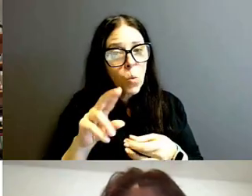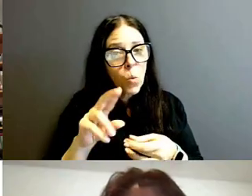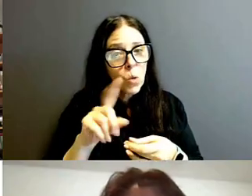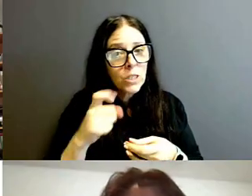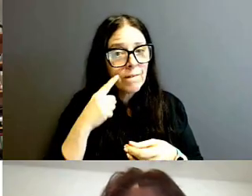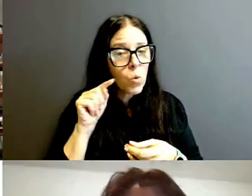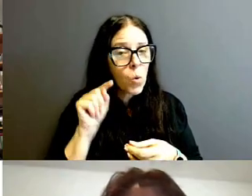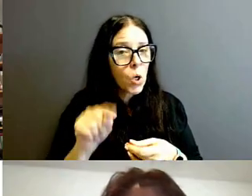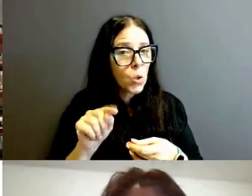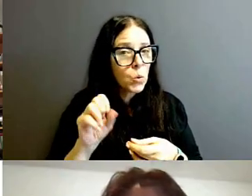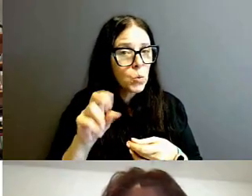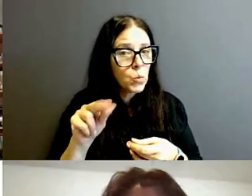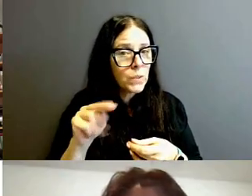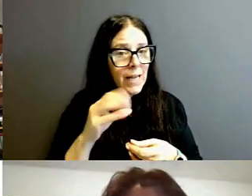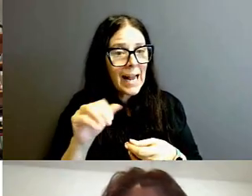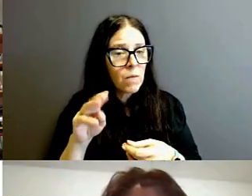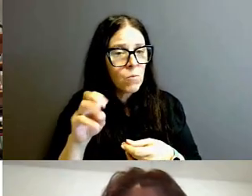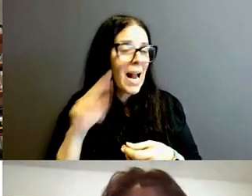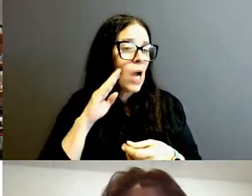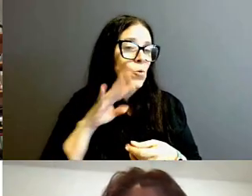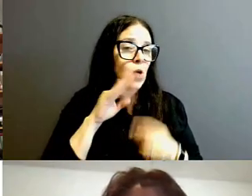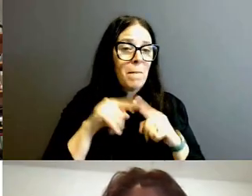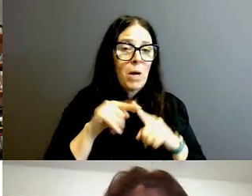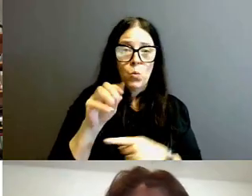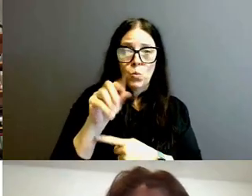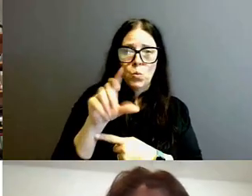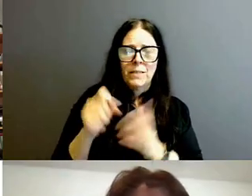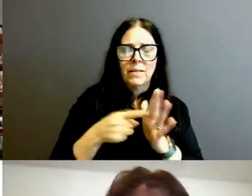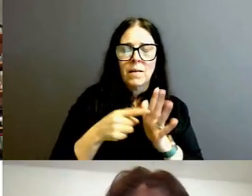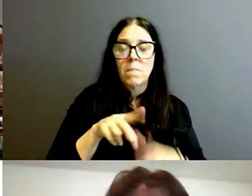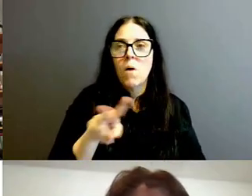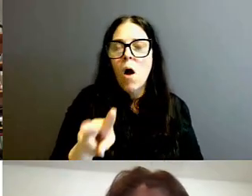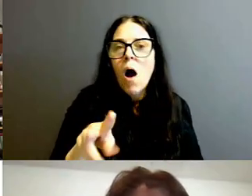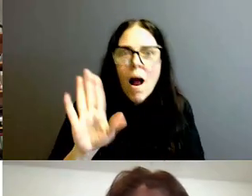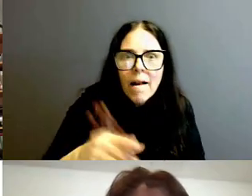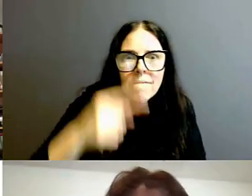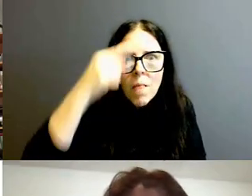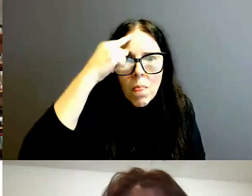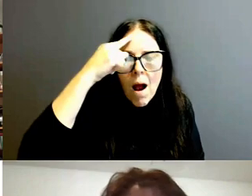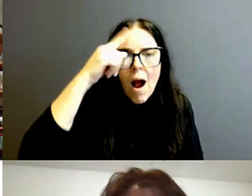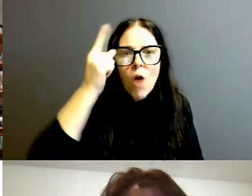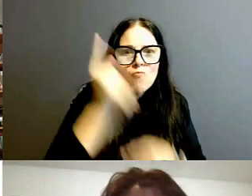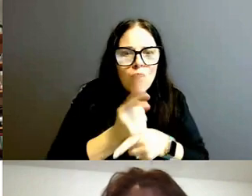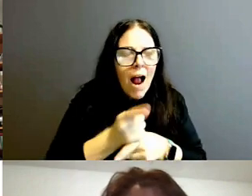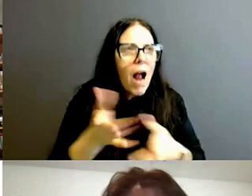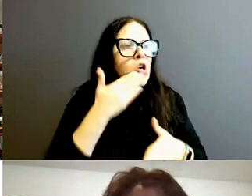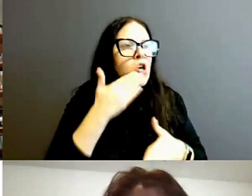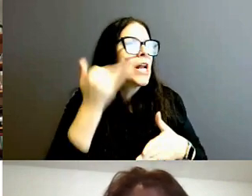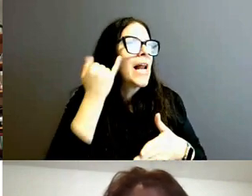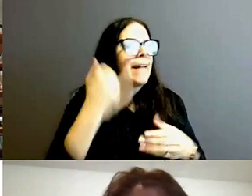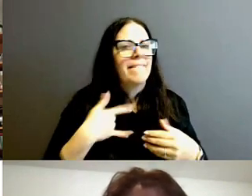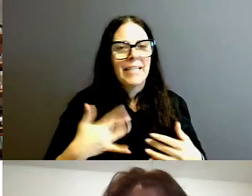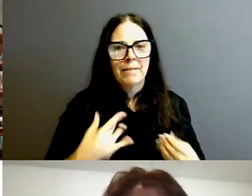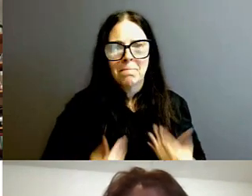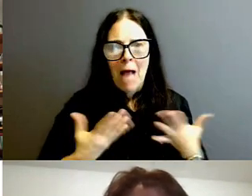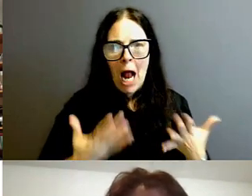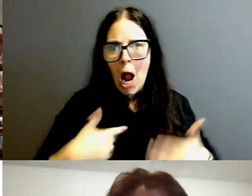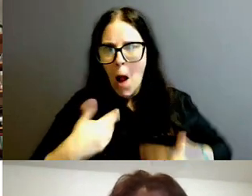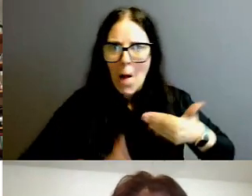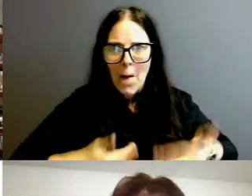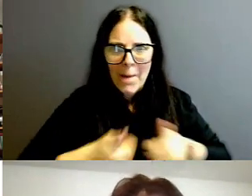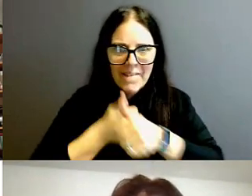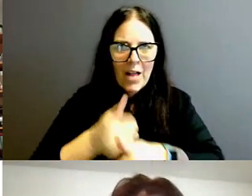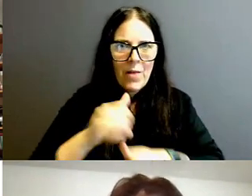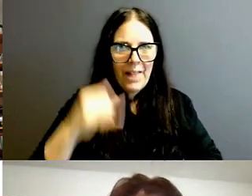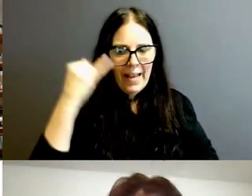know, even when we talk about tools, sometimes it's just sort of seeing what somebody else did to get us inspired or to give us that kind of push to try